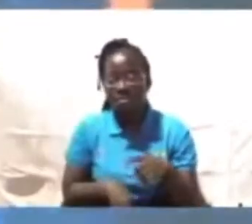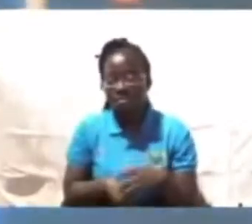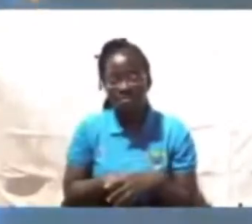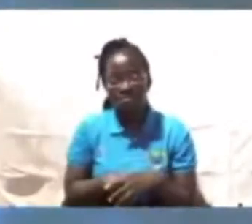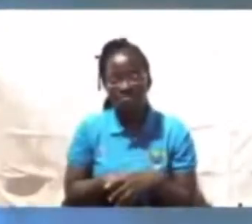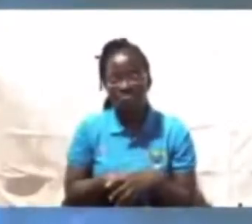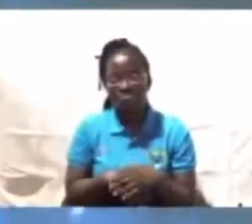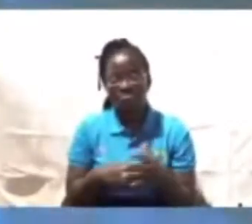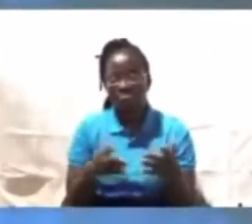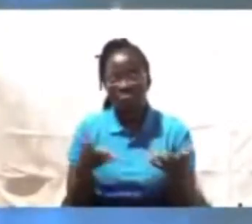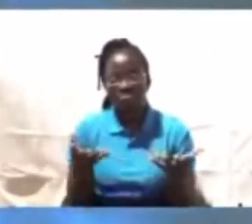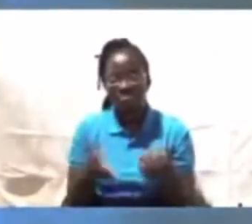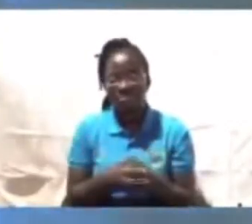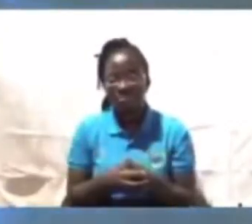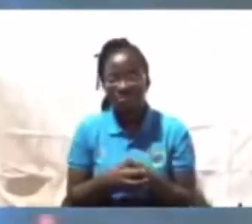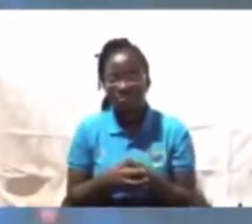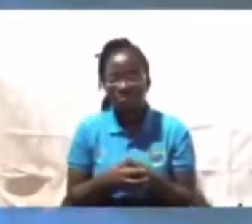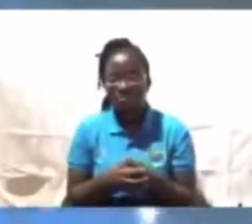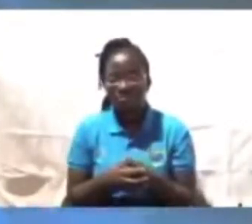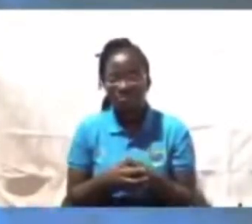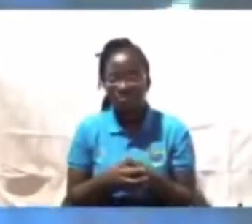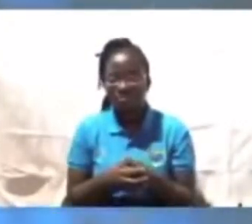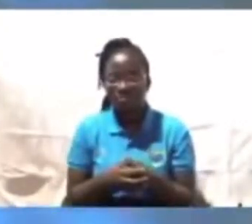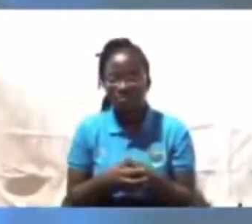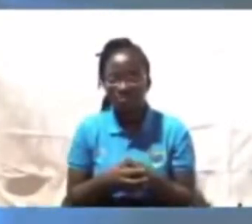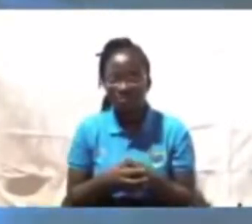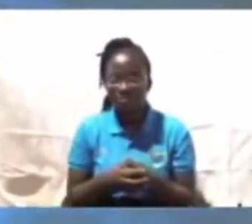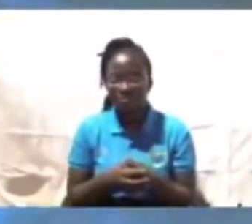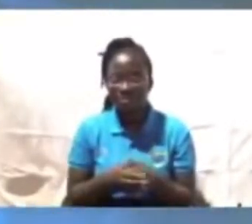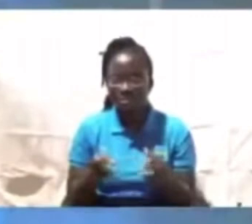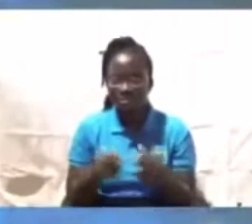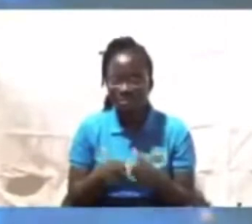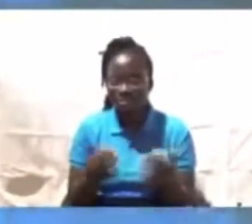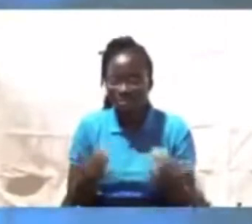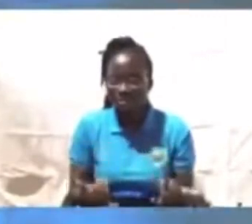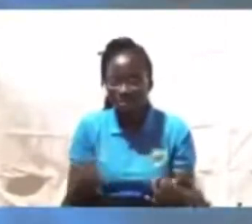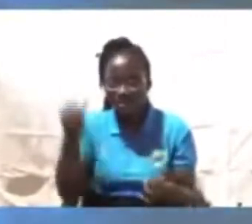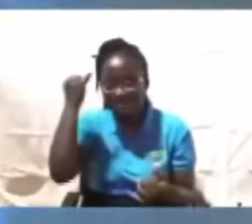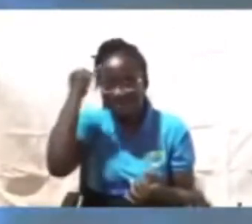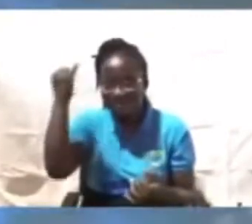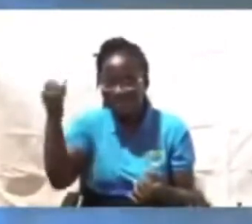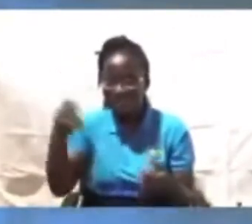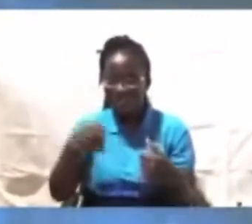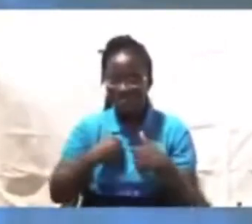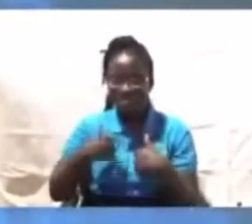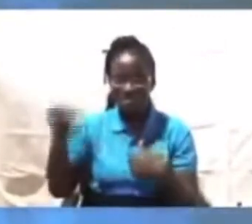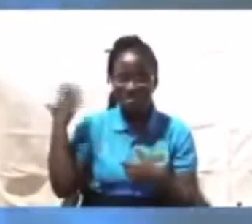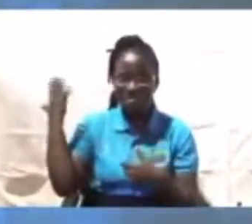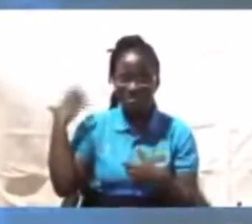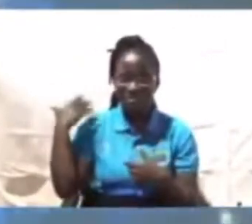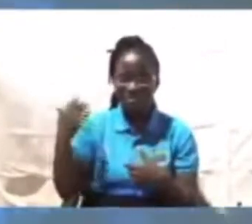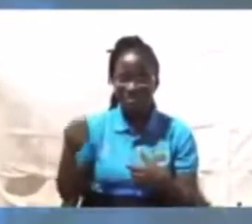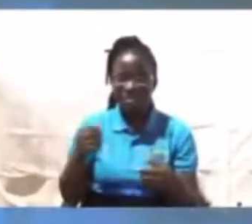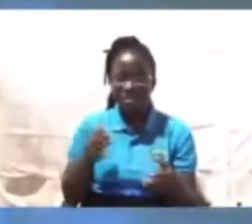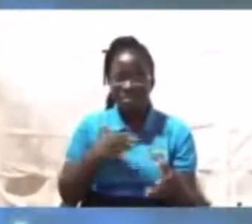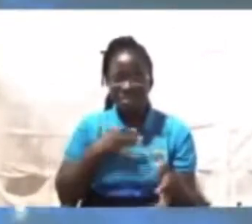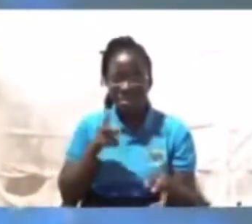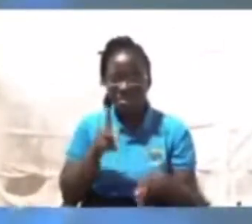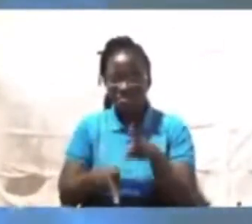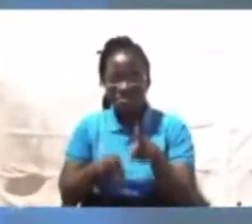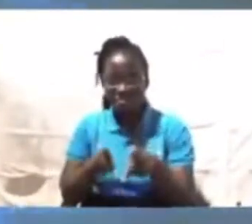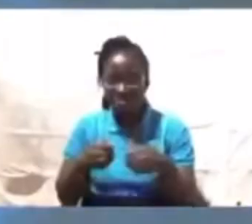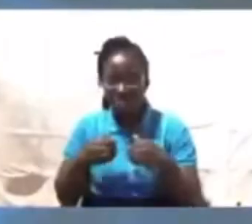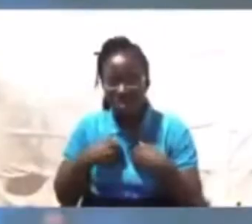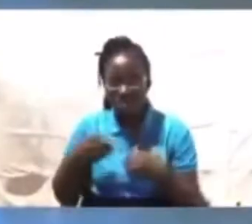mia omuse kanopi nsi wo na omudi kanopi no beye meyi no